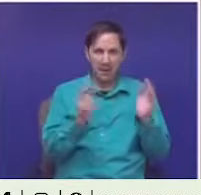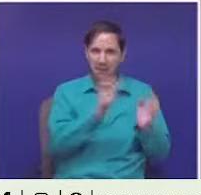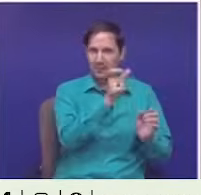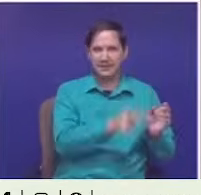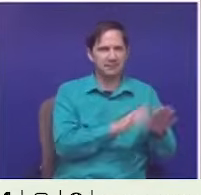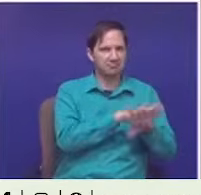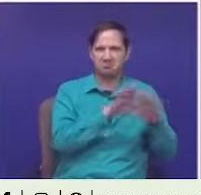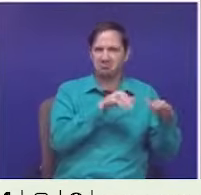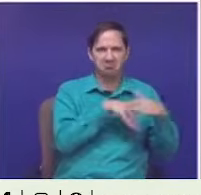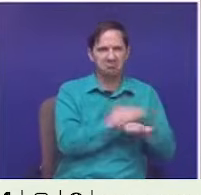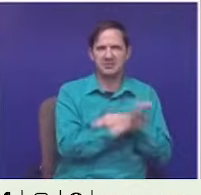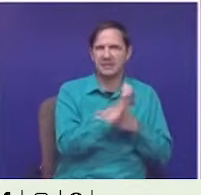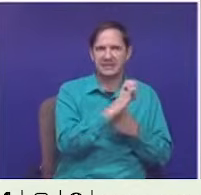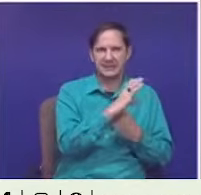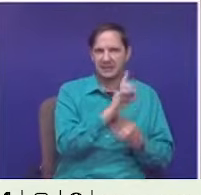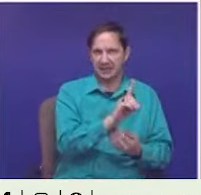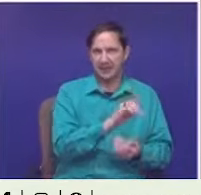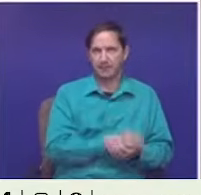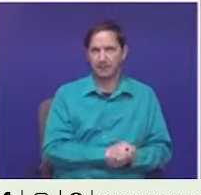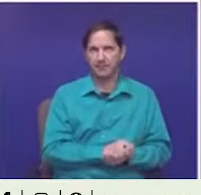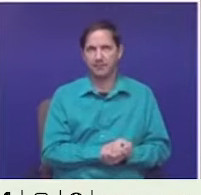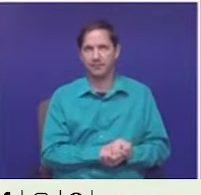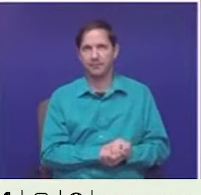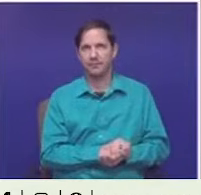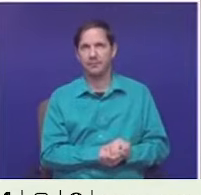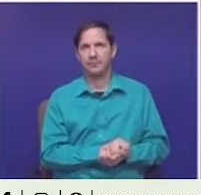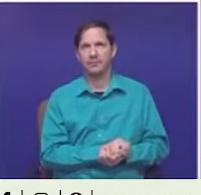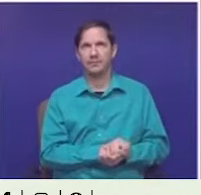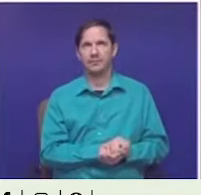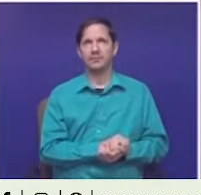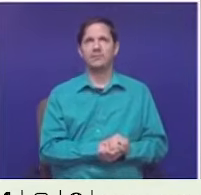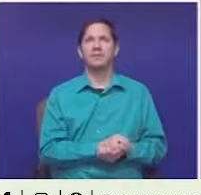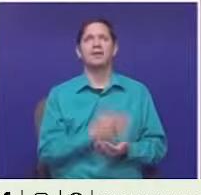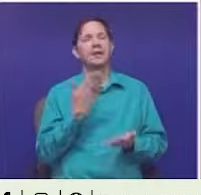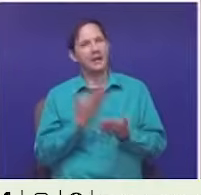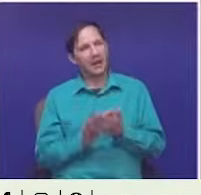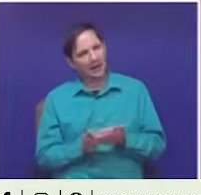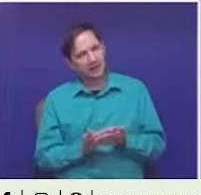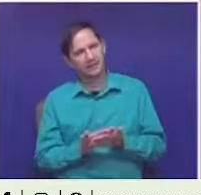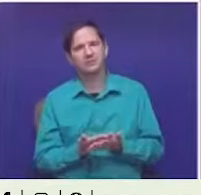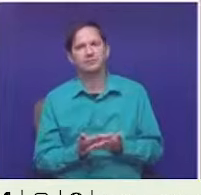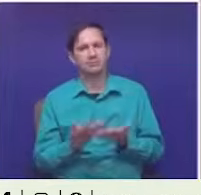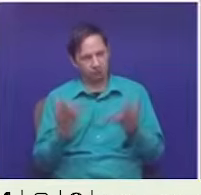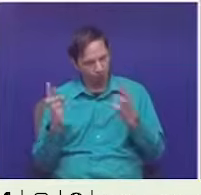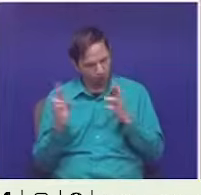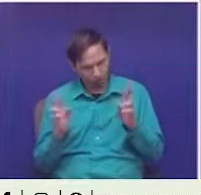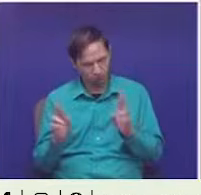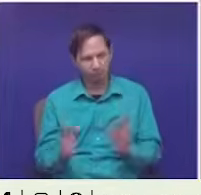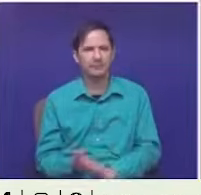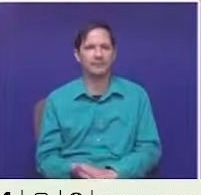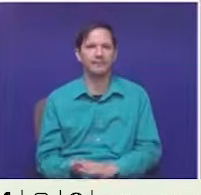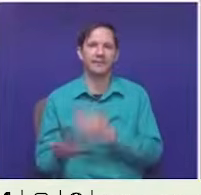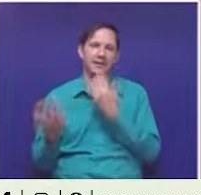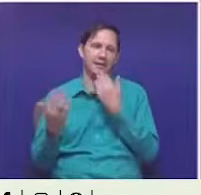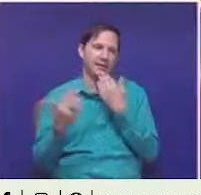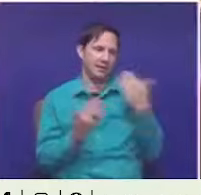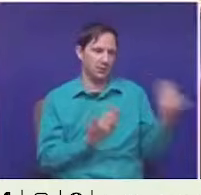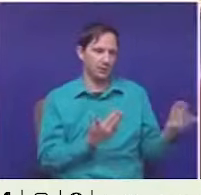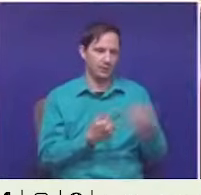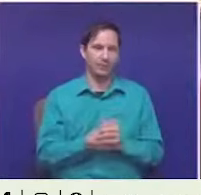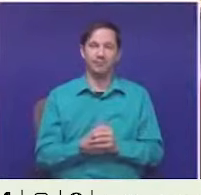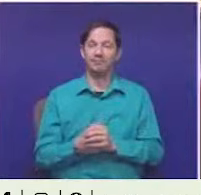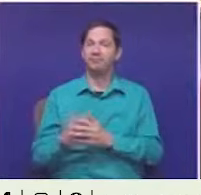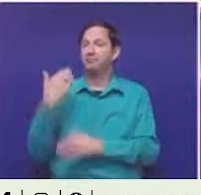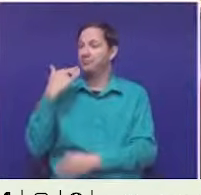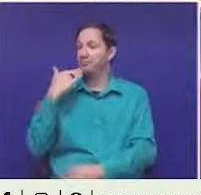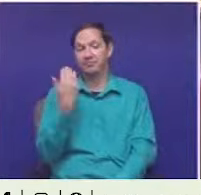to say, don't keep your children at school. Send them to an ECD center so that they can be ready for formal schooling. Thank you, sir. Thank you very